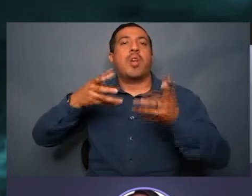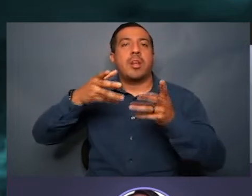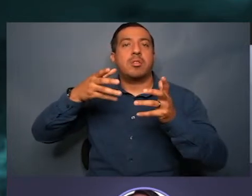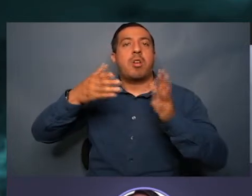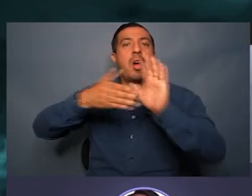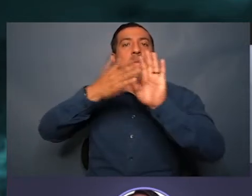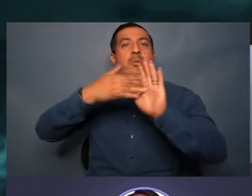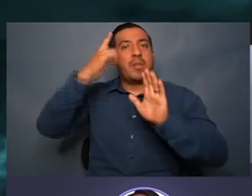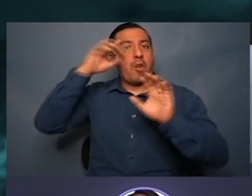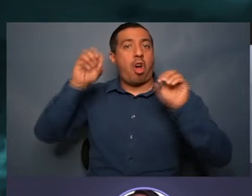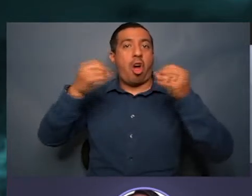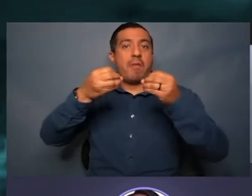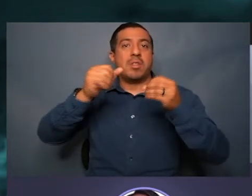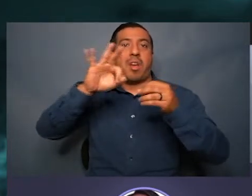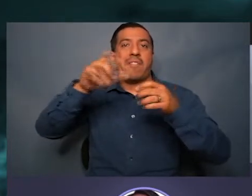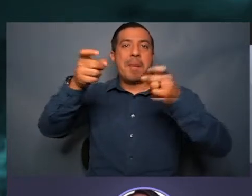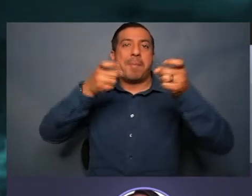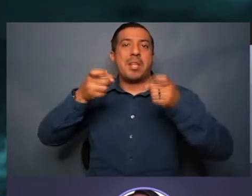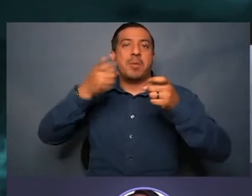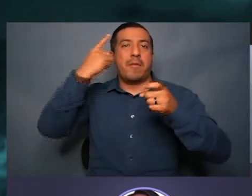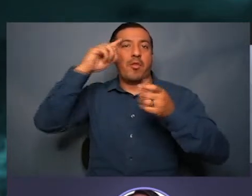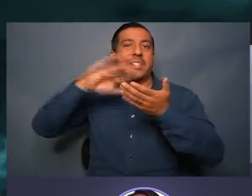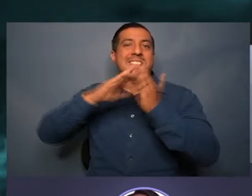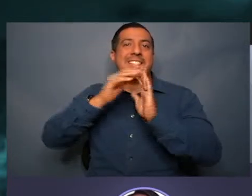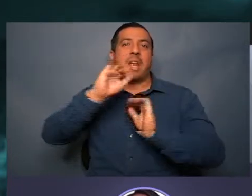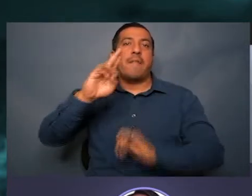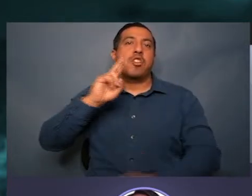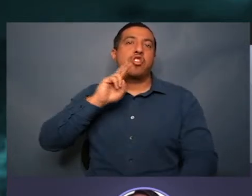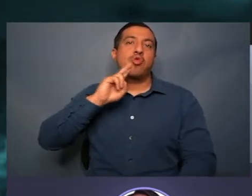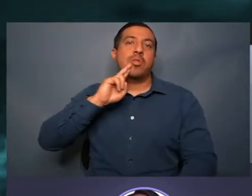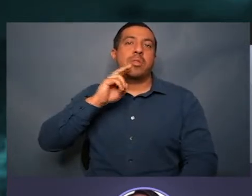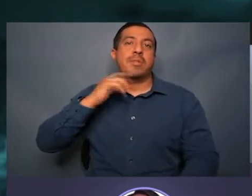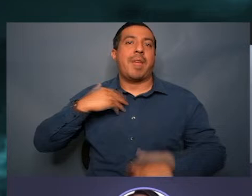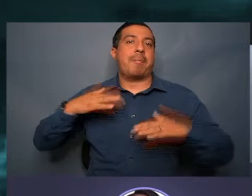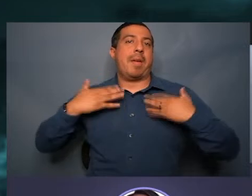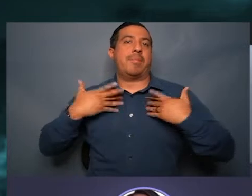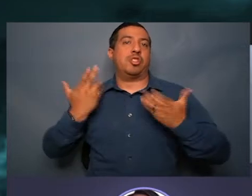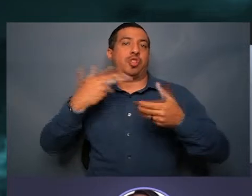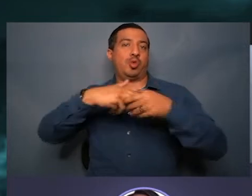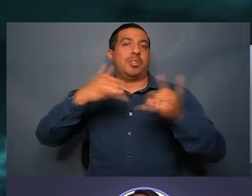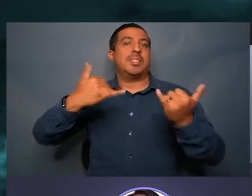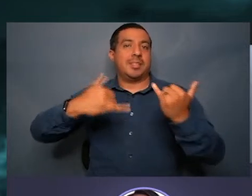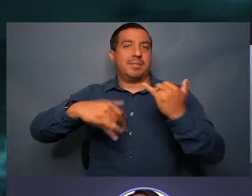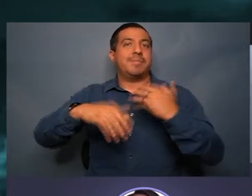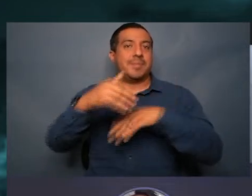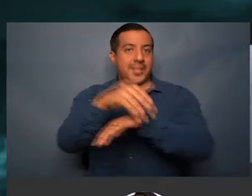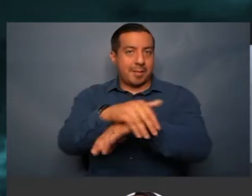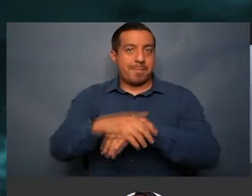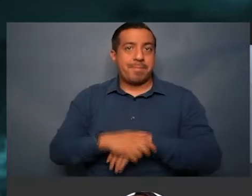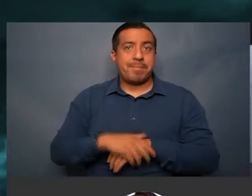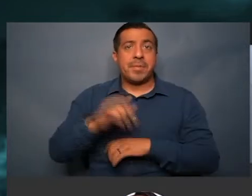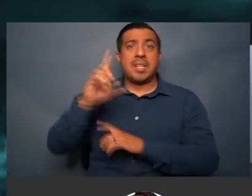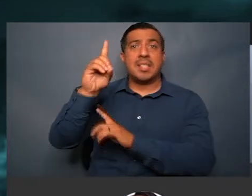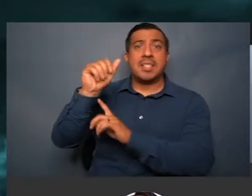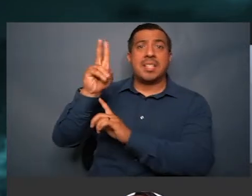Emergency Management for the City of Houston. Glad to be with you tonight. How about you, David?